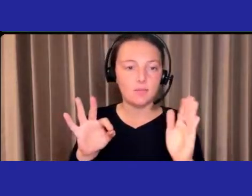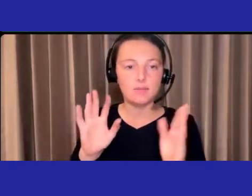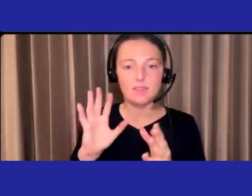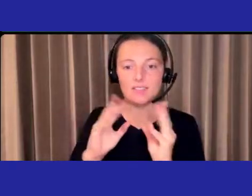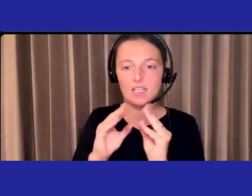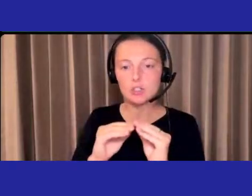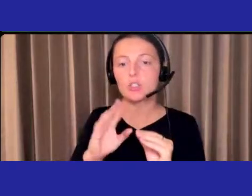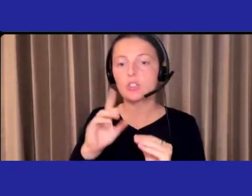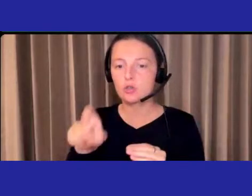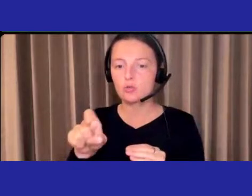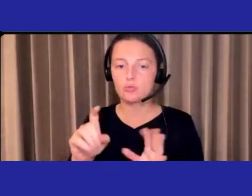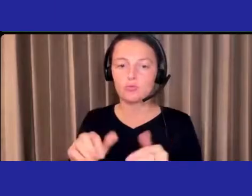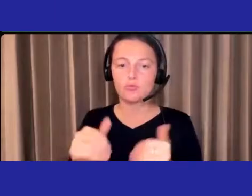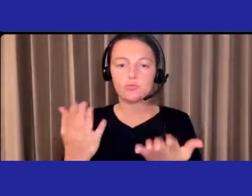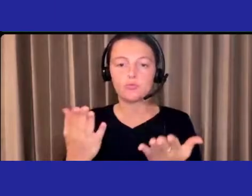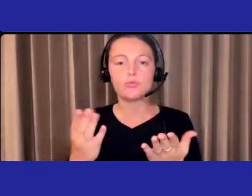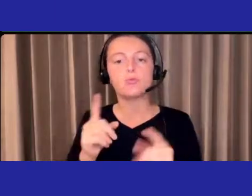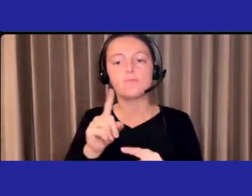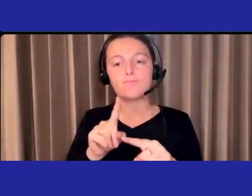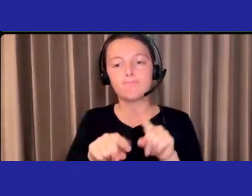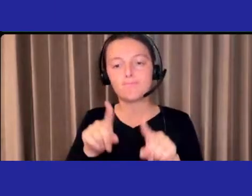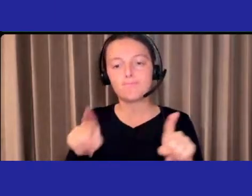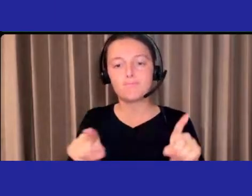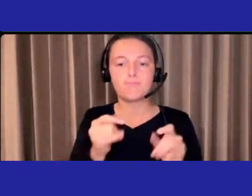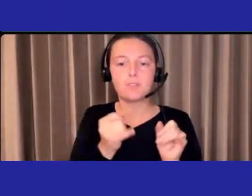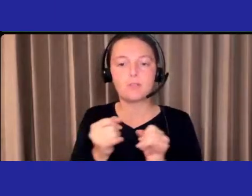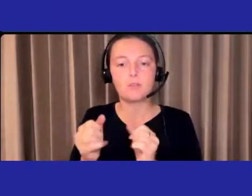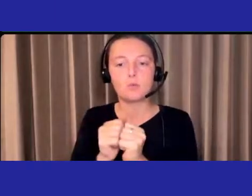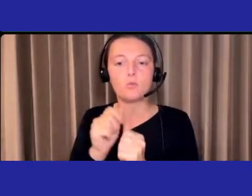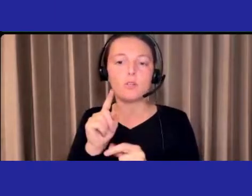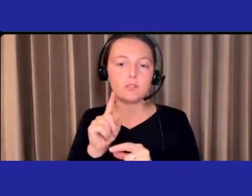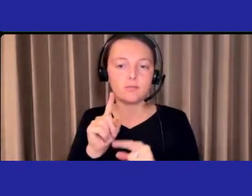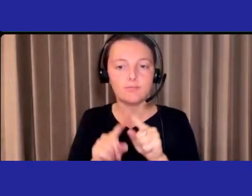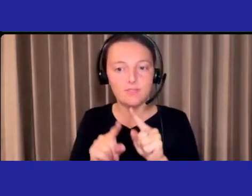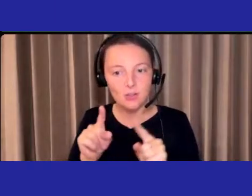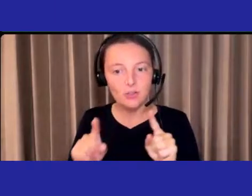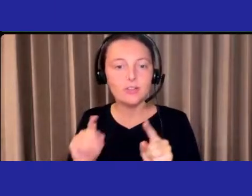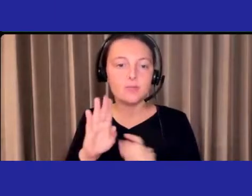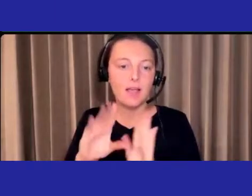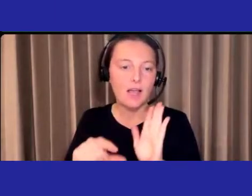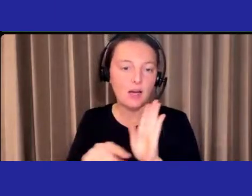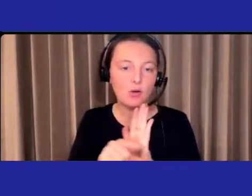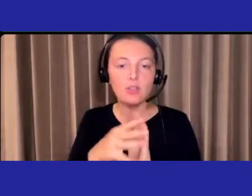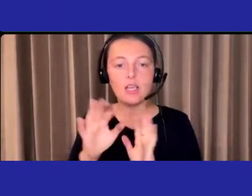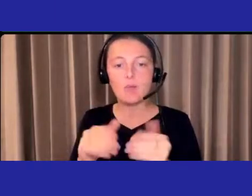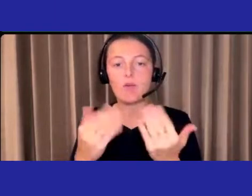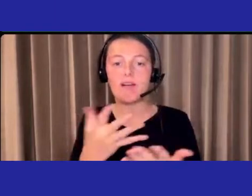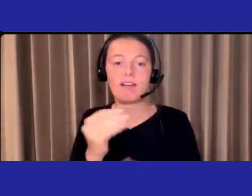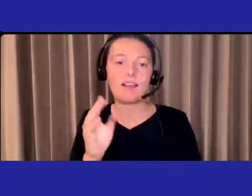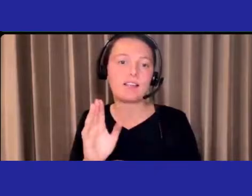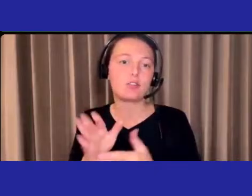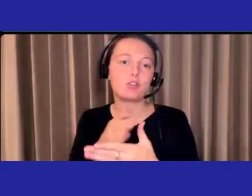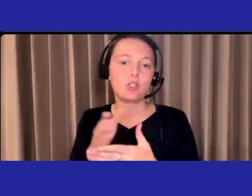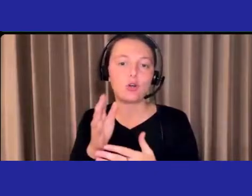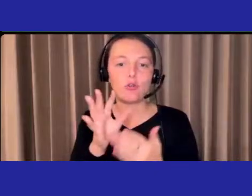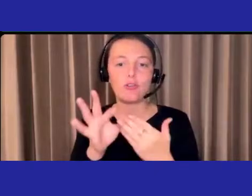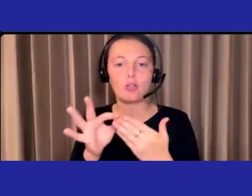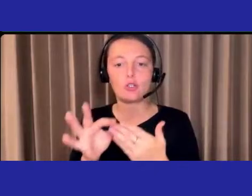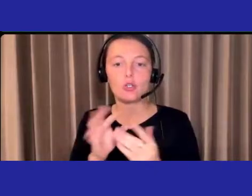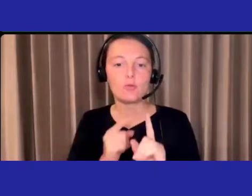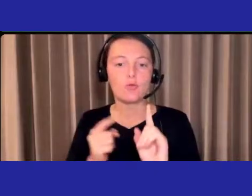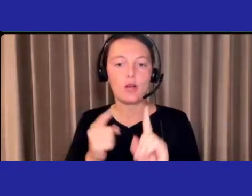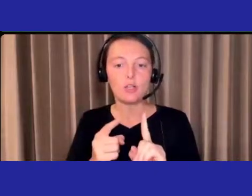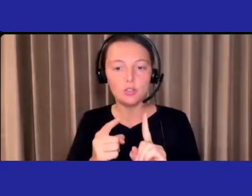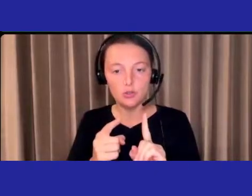their leadership trajectory with other aspiring leaders throughout the system so that they can look at different paths of growing in their